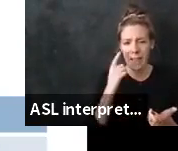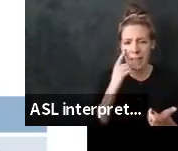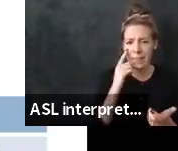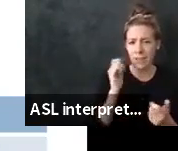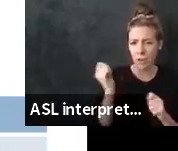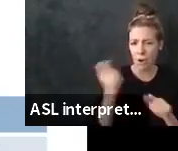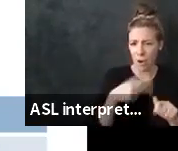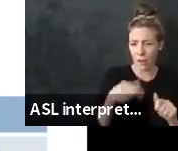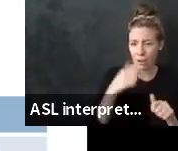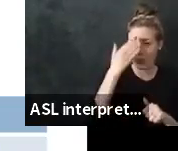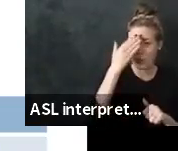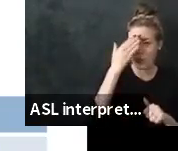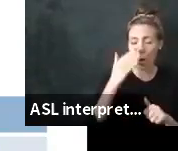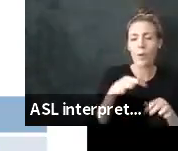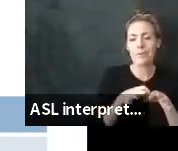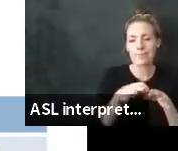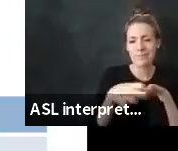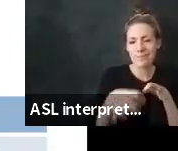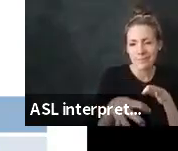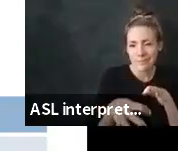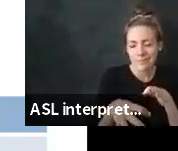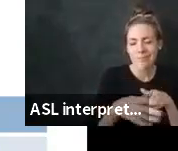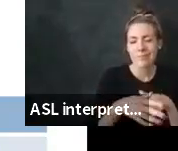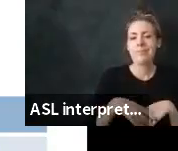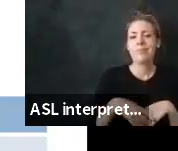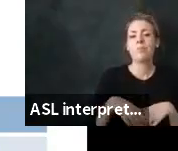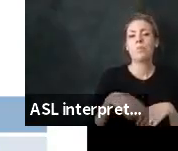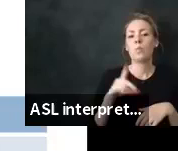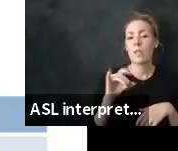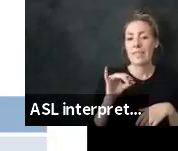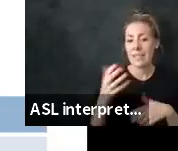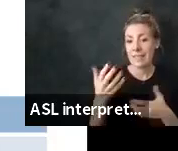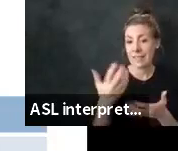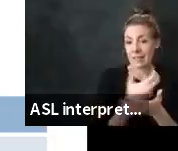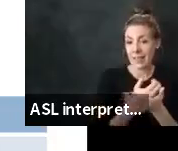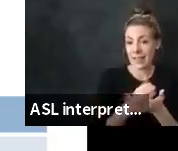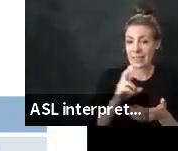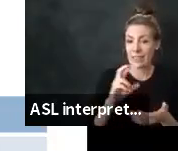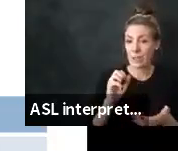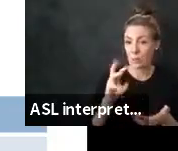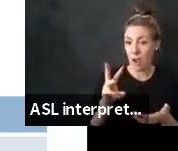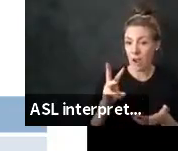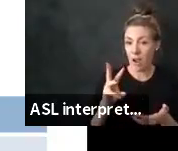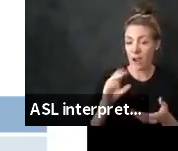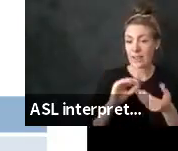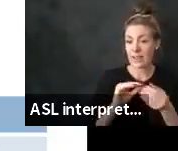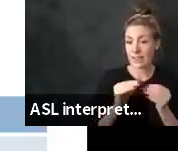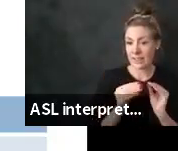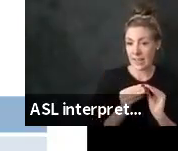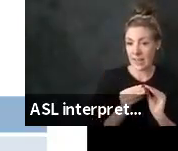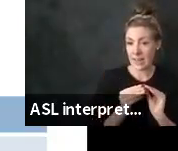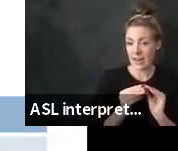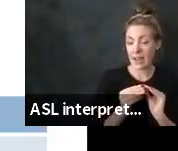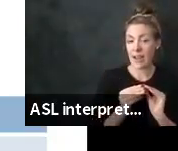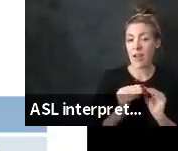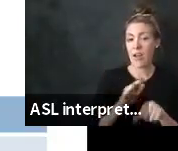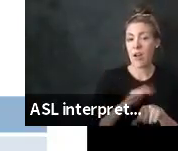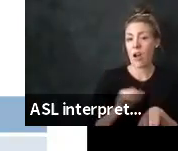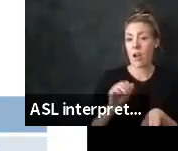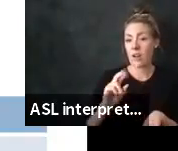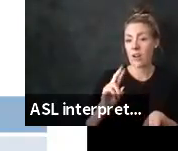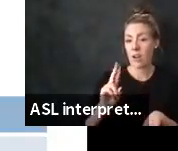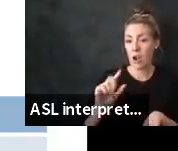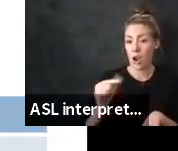the census was delayed. We did get the raw census data from the Federal Census Bureau on August